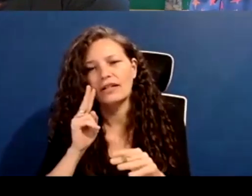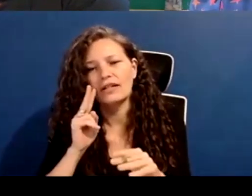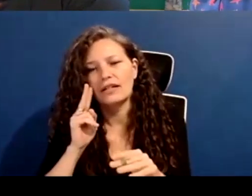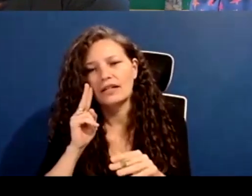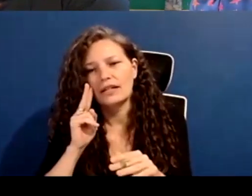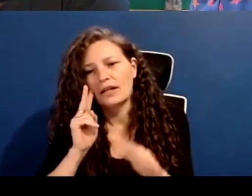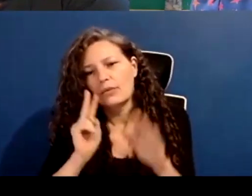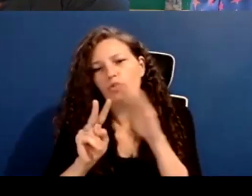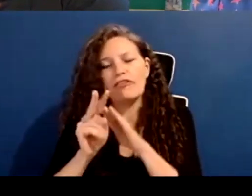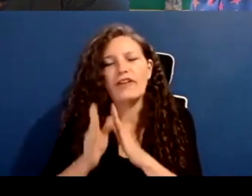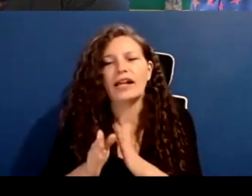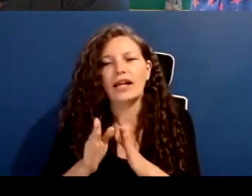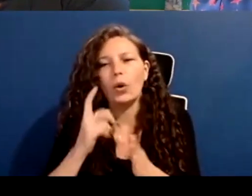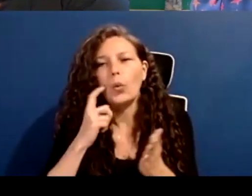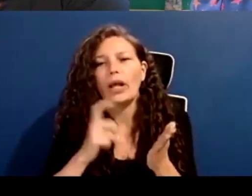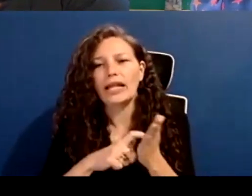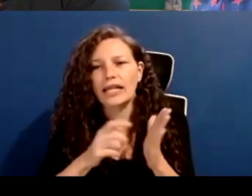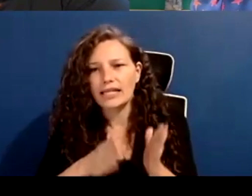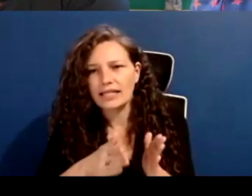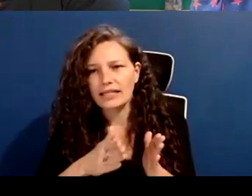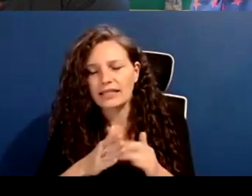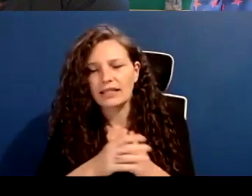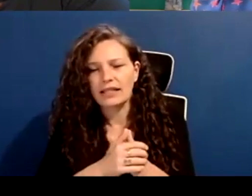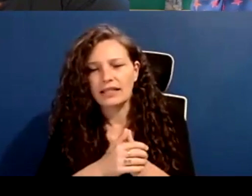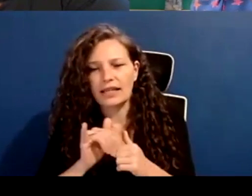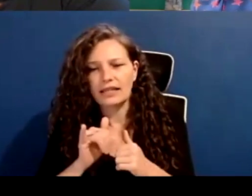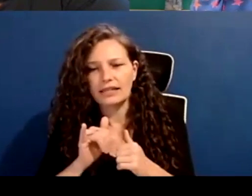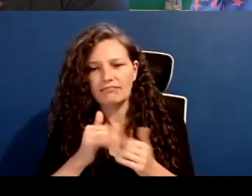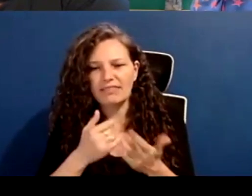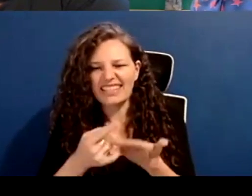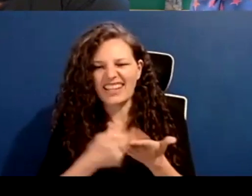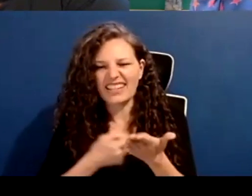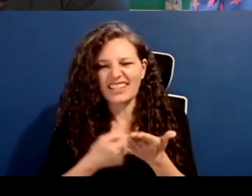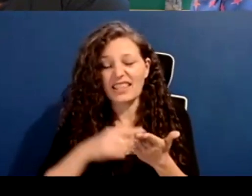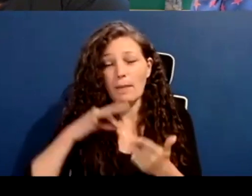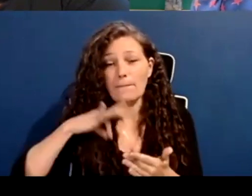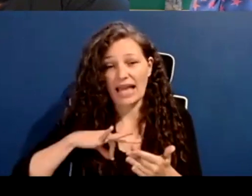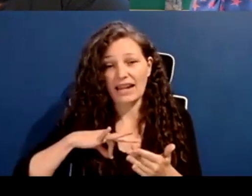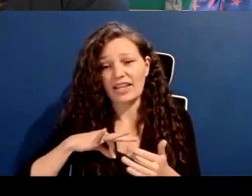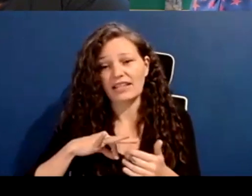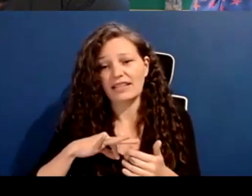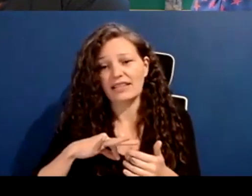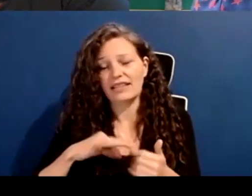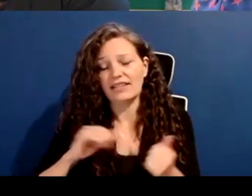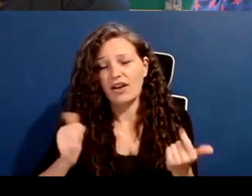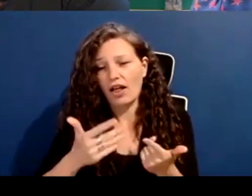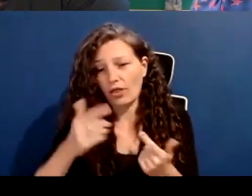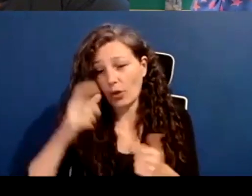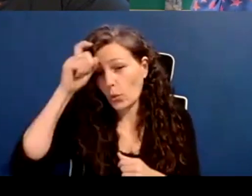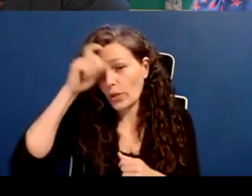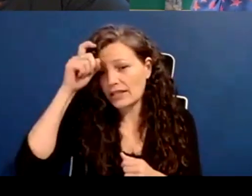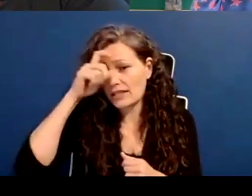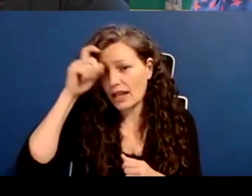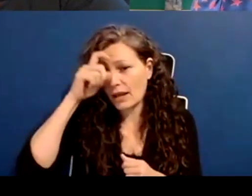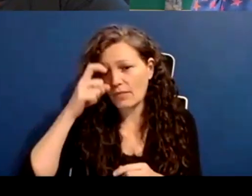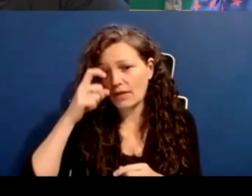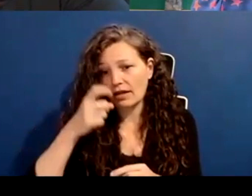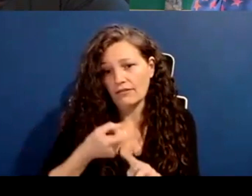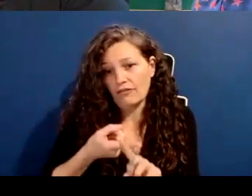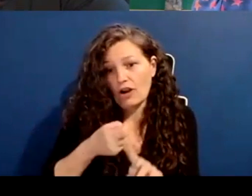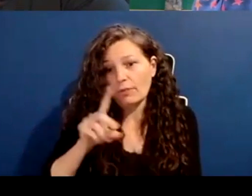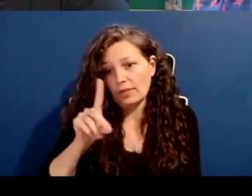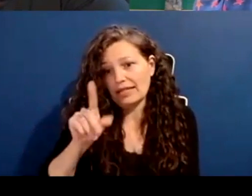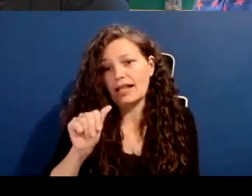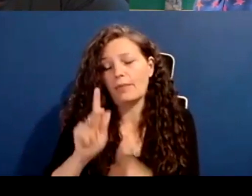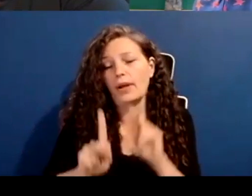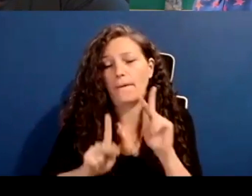is about the benefits and the gains of the insights and wisdom that disabled folks have.